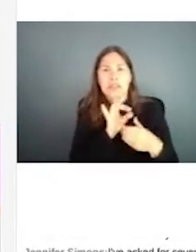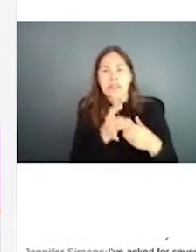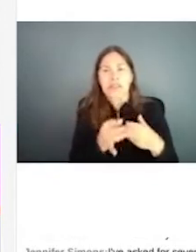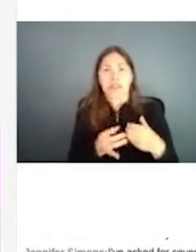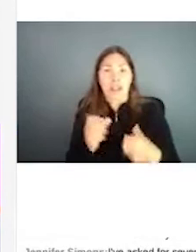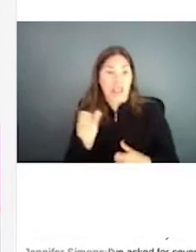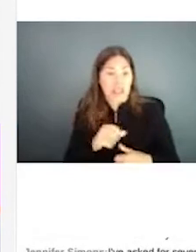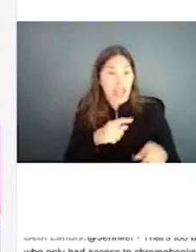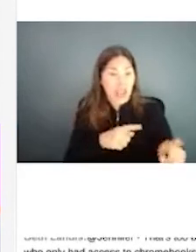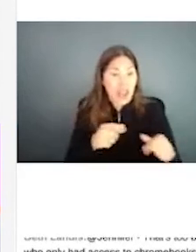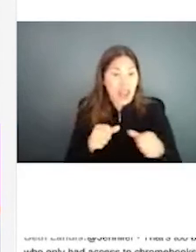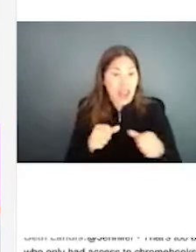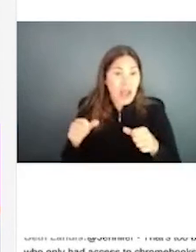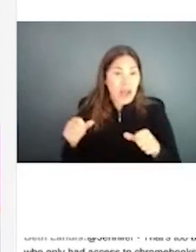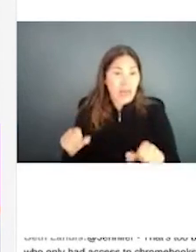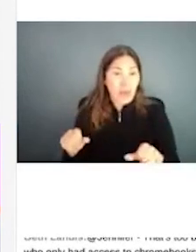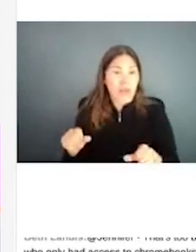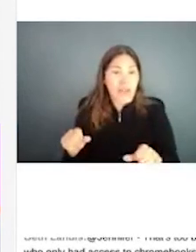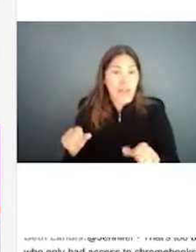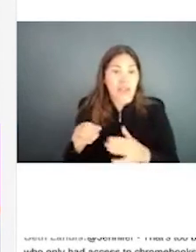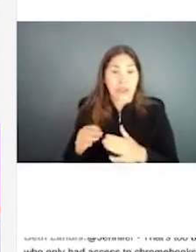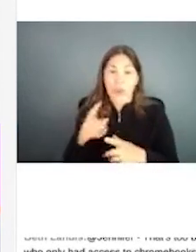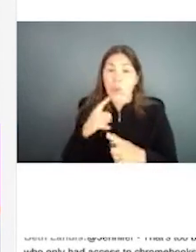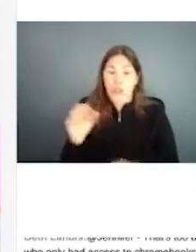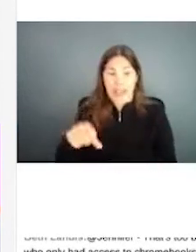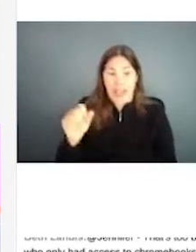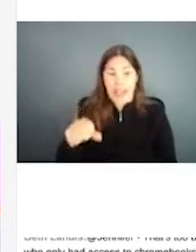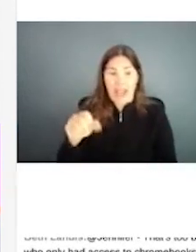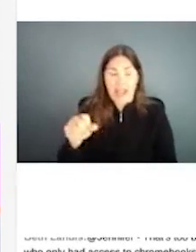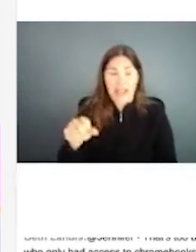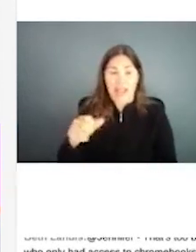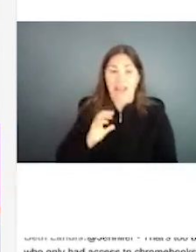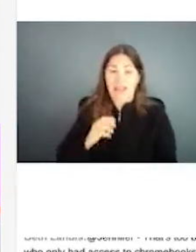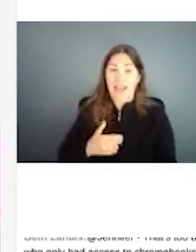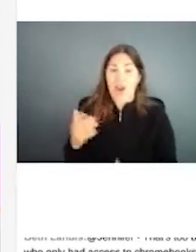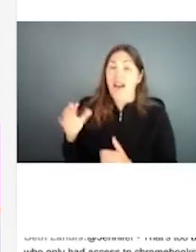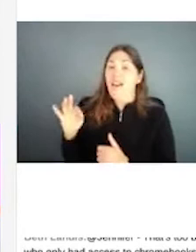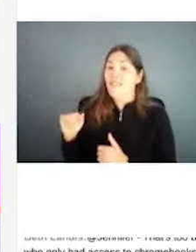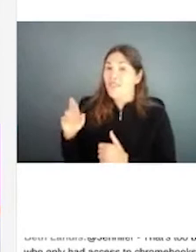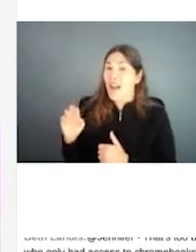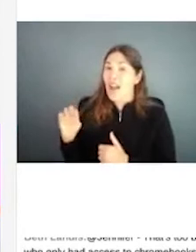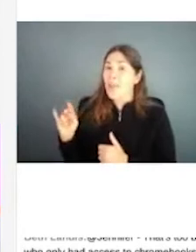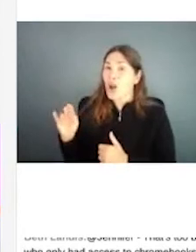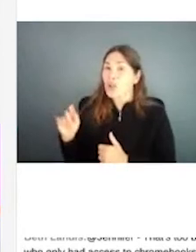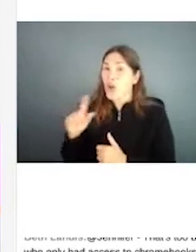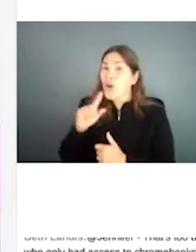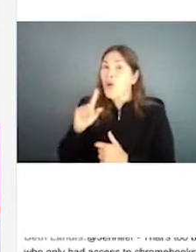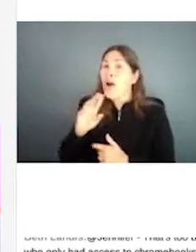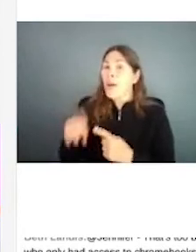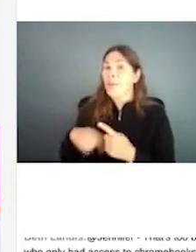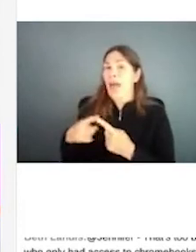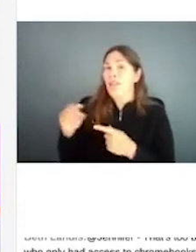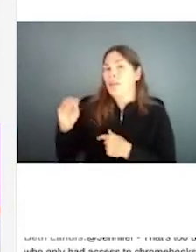Yes, posting student works, absolutely. Our fire marshal has been on us a lot about the percentage of walls